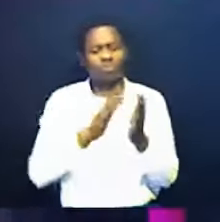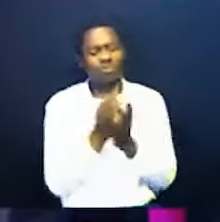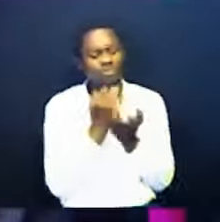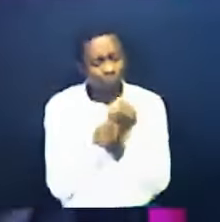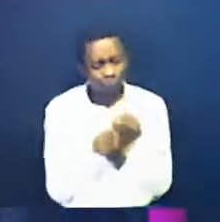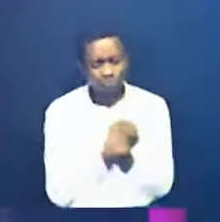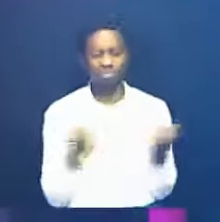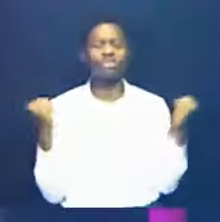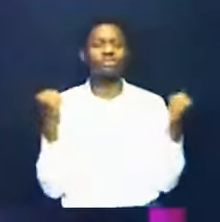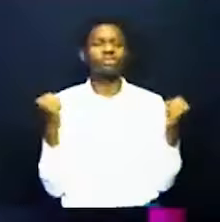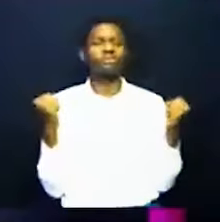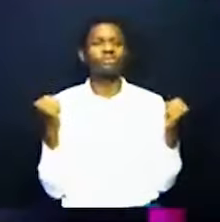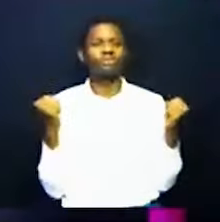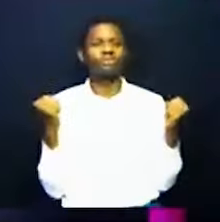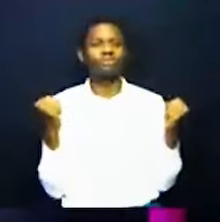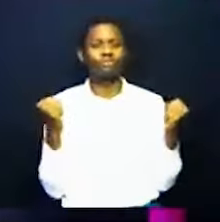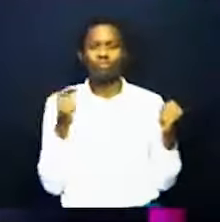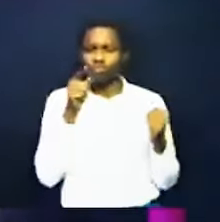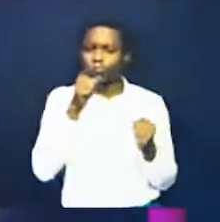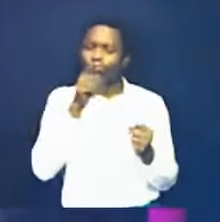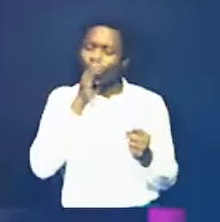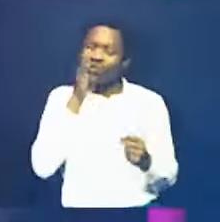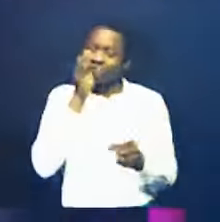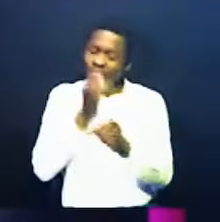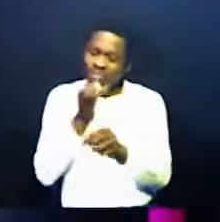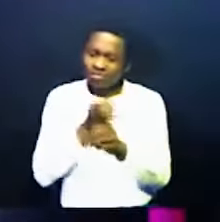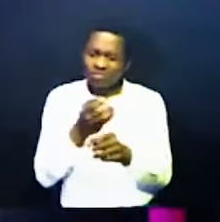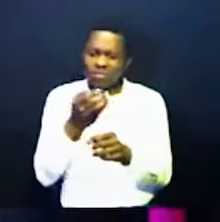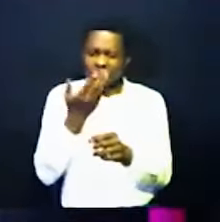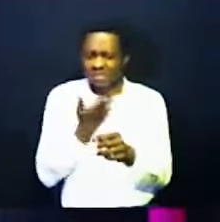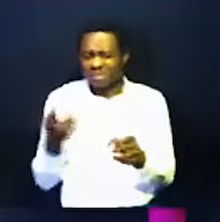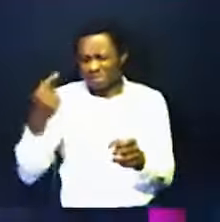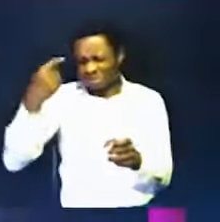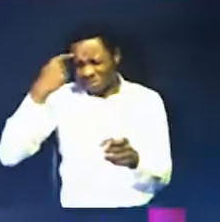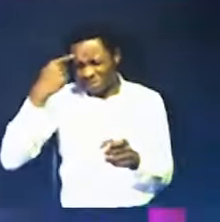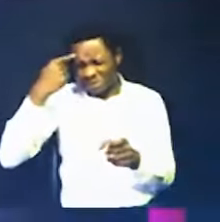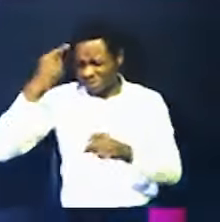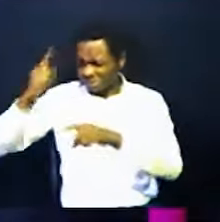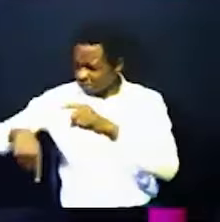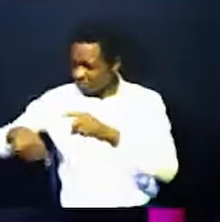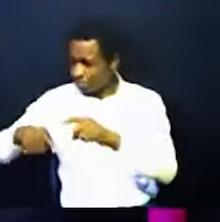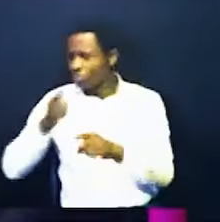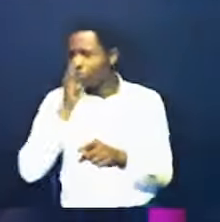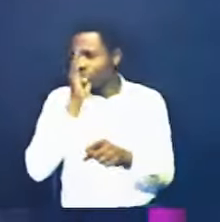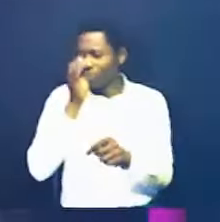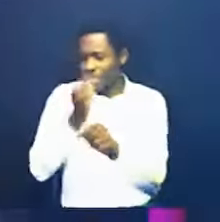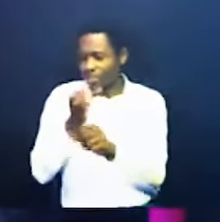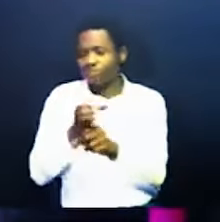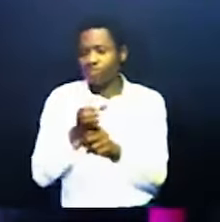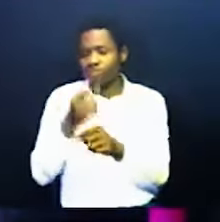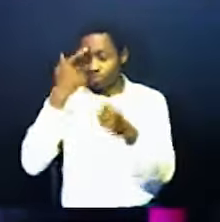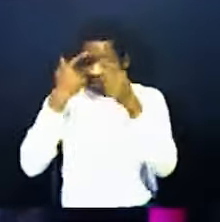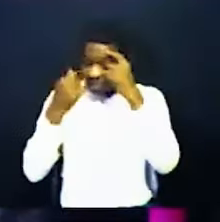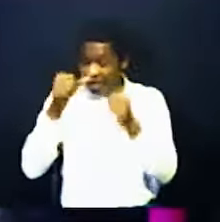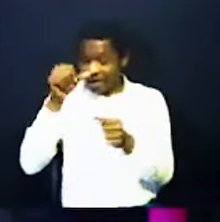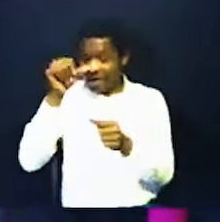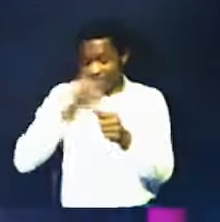Be careful what you call impossible. Be careful what you call